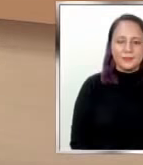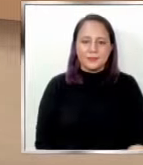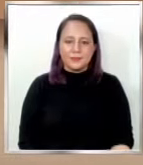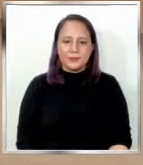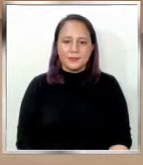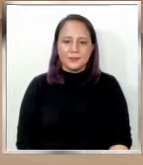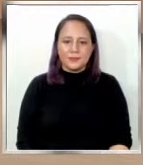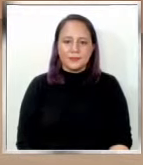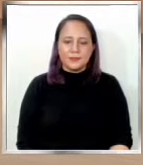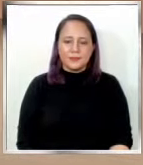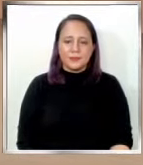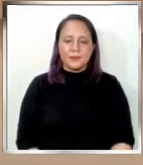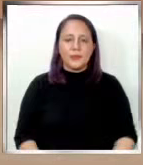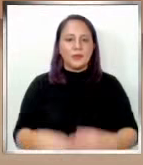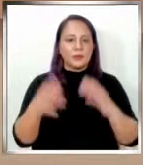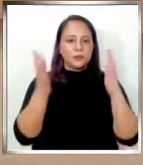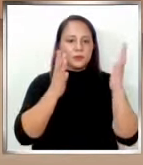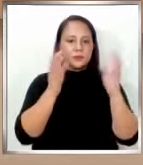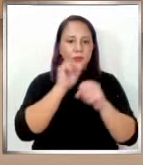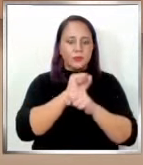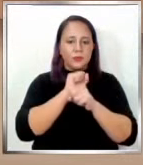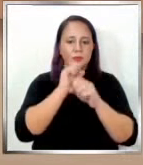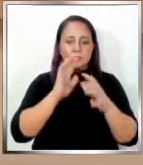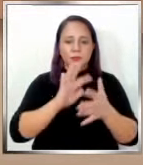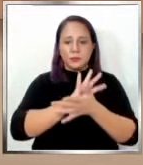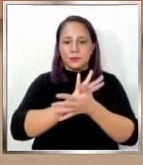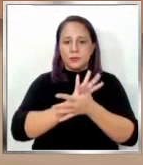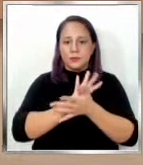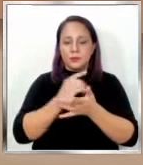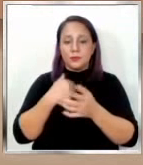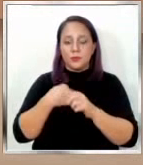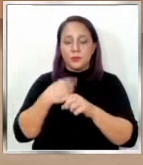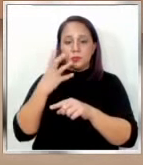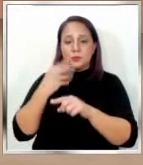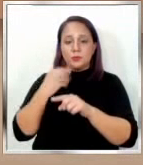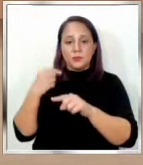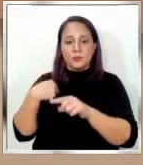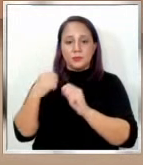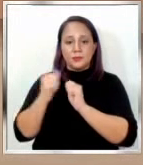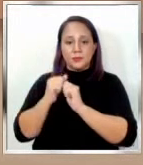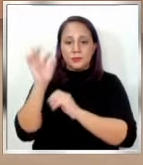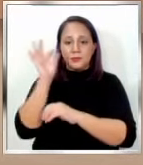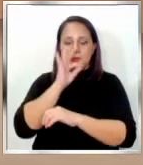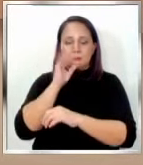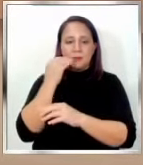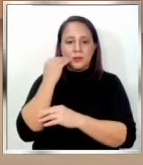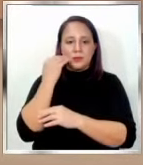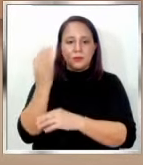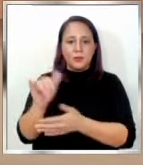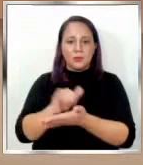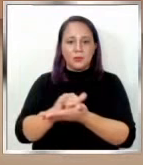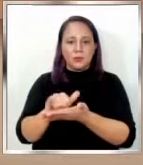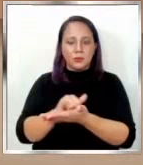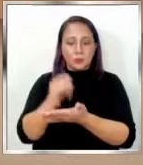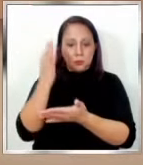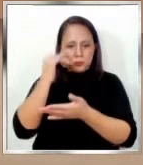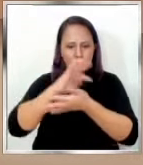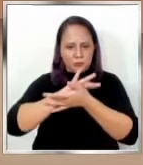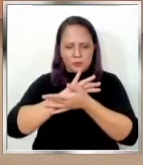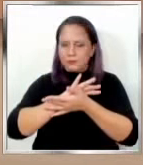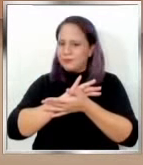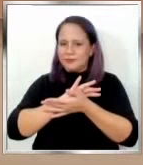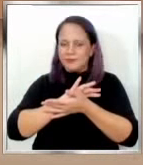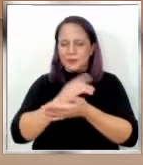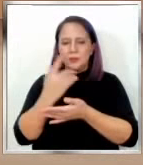Frontliner sa gitna ng pandemya sa Amerika ang isa nating kababayan doon. Pero nasawi siya sa New York hindi dahil sa COVID, kundi sa